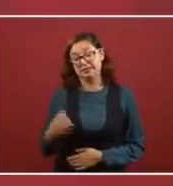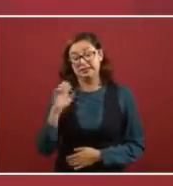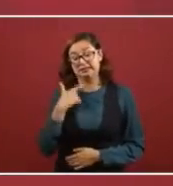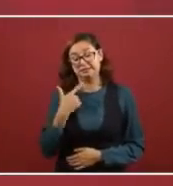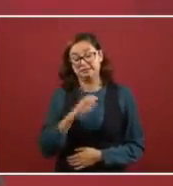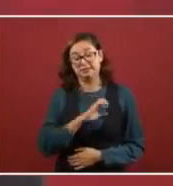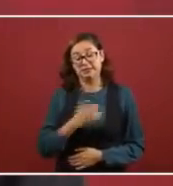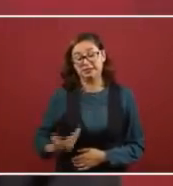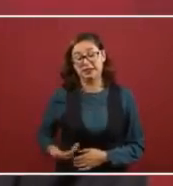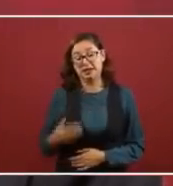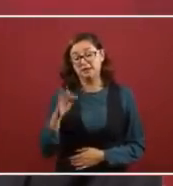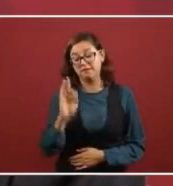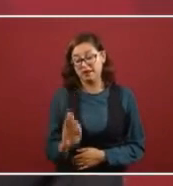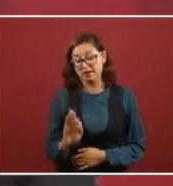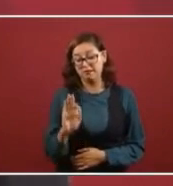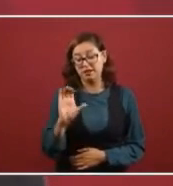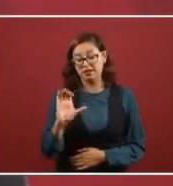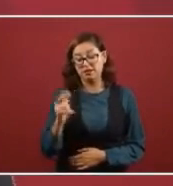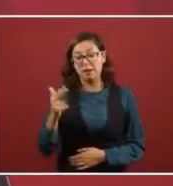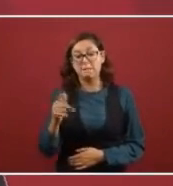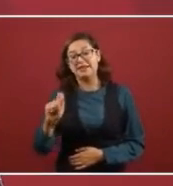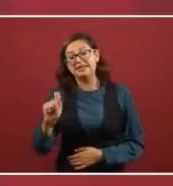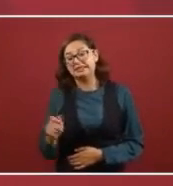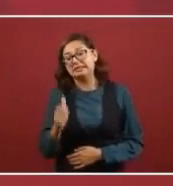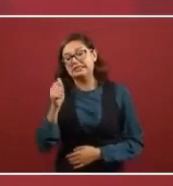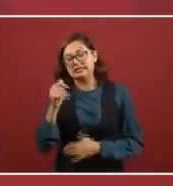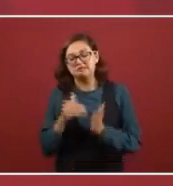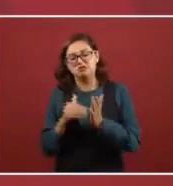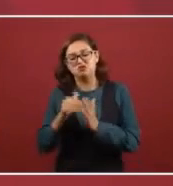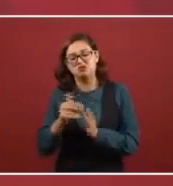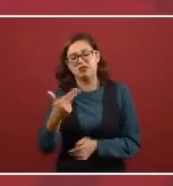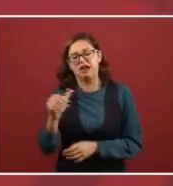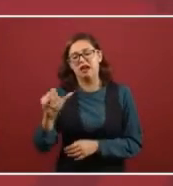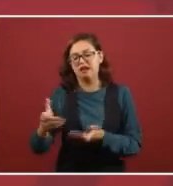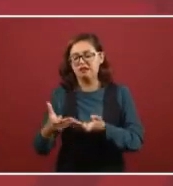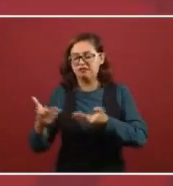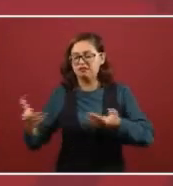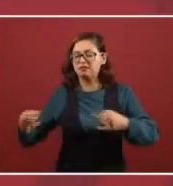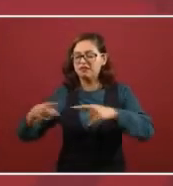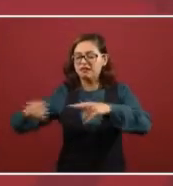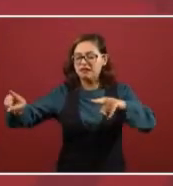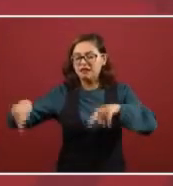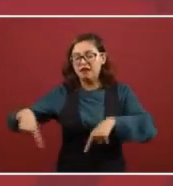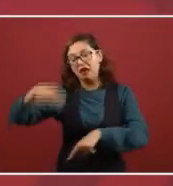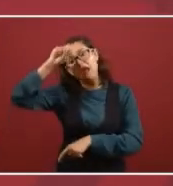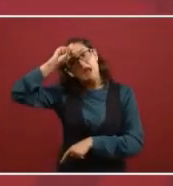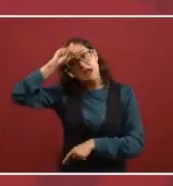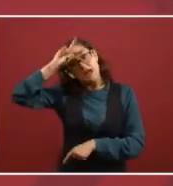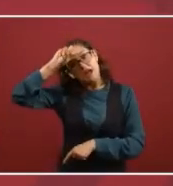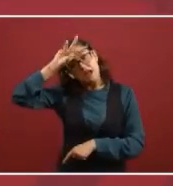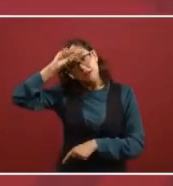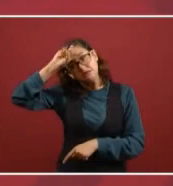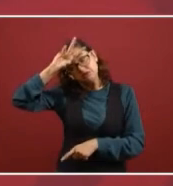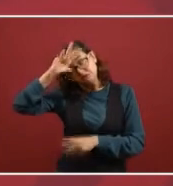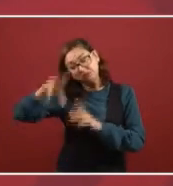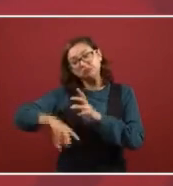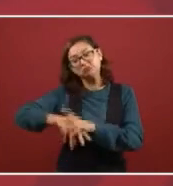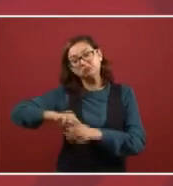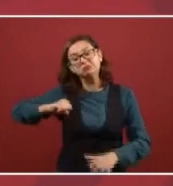Calderon gave 26 million hectares for exploitation of mines